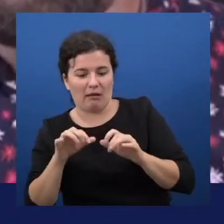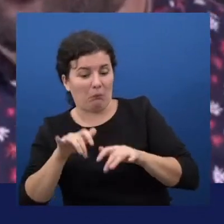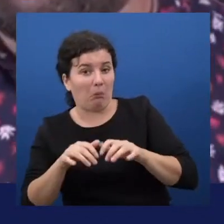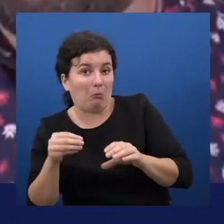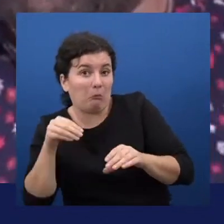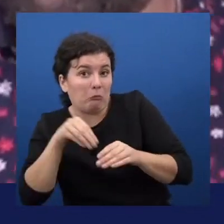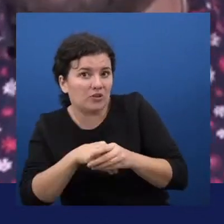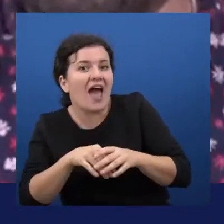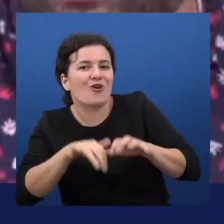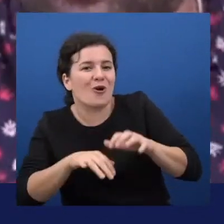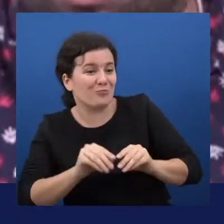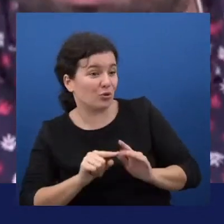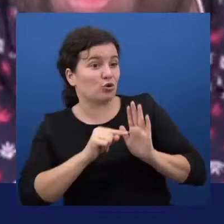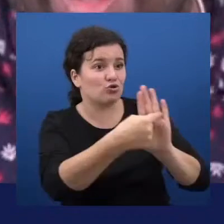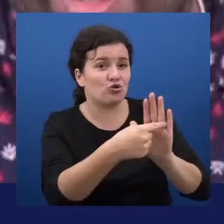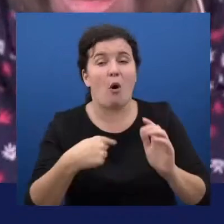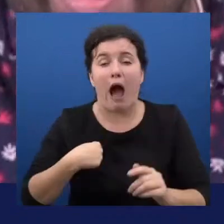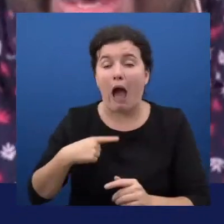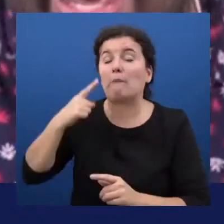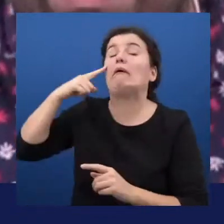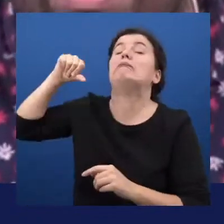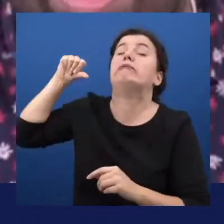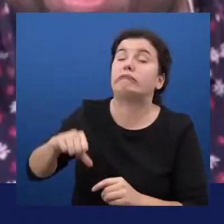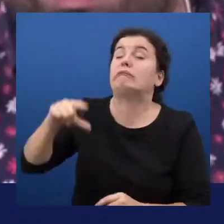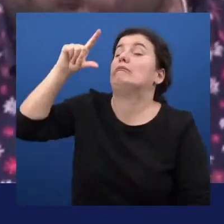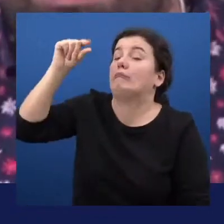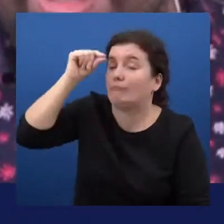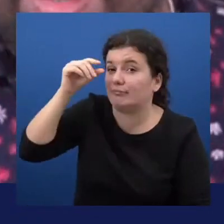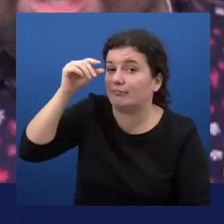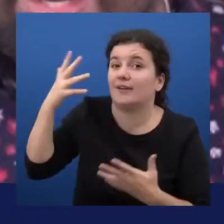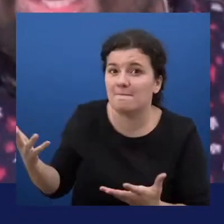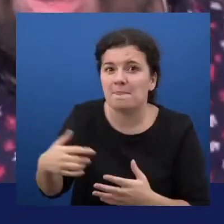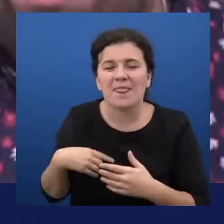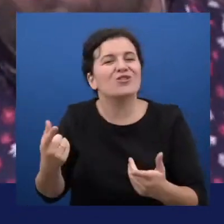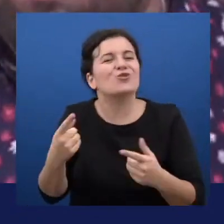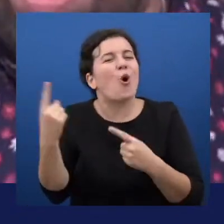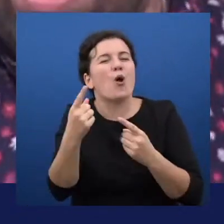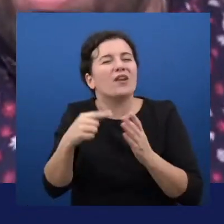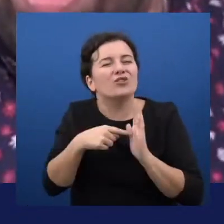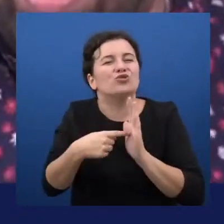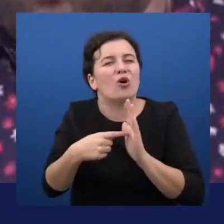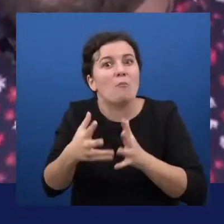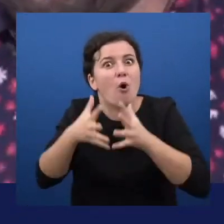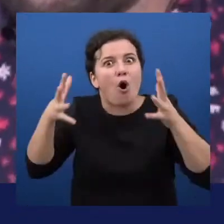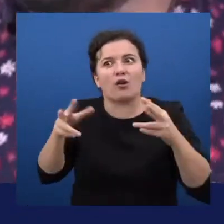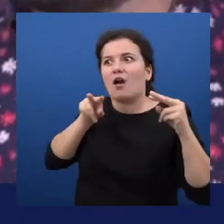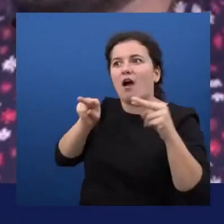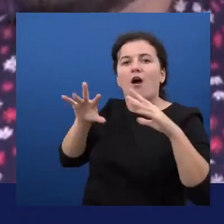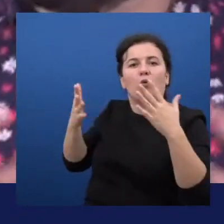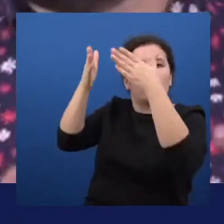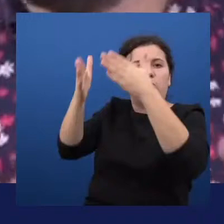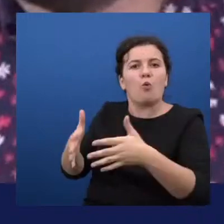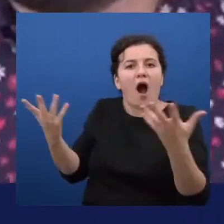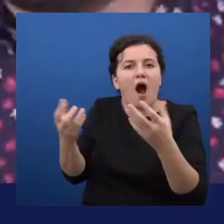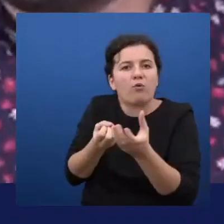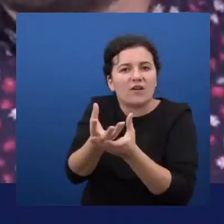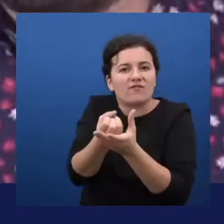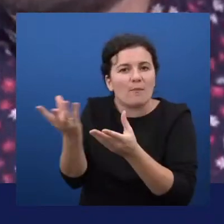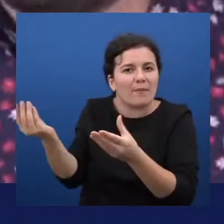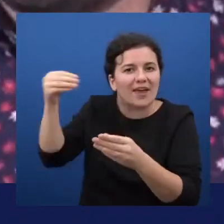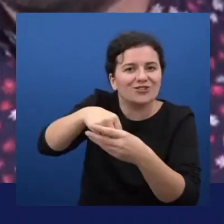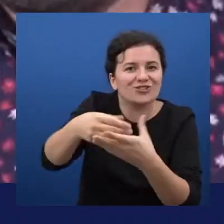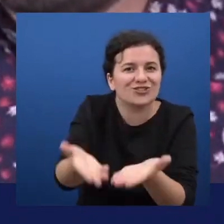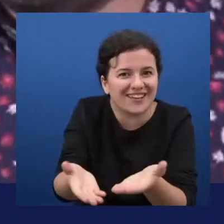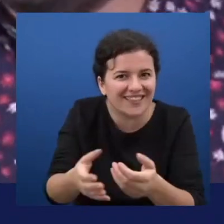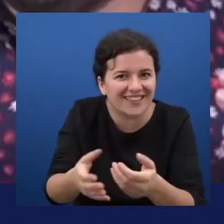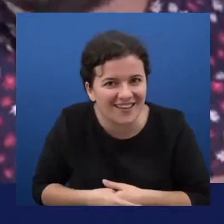a model post facto after it's been built. Like for me, I would like to know more about